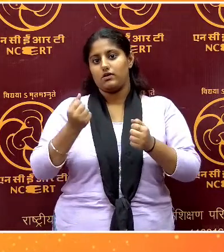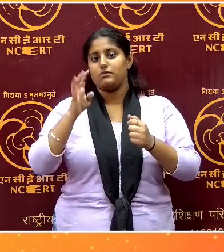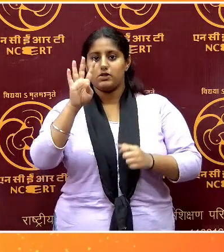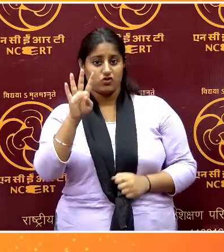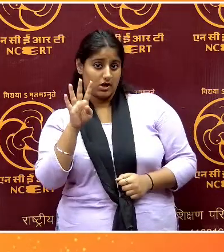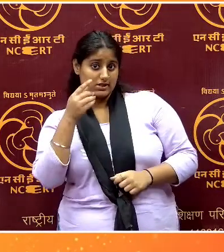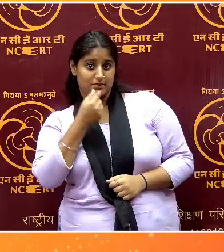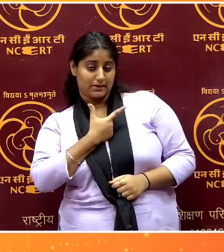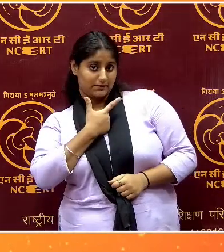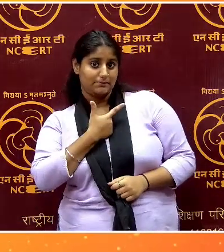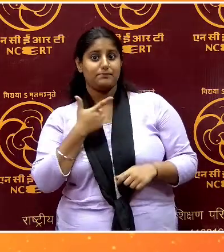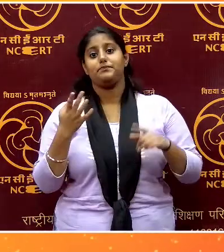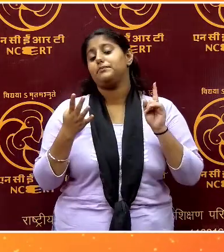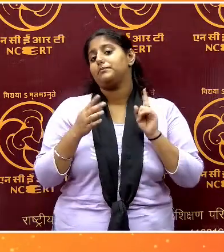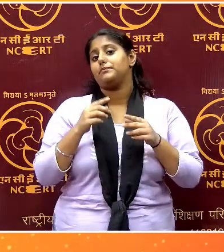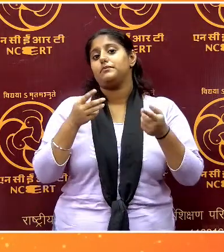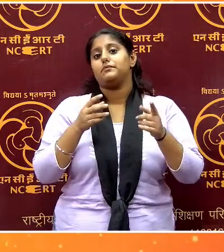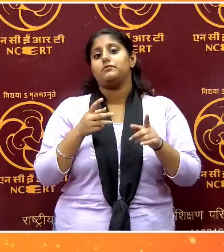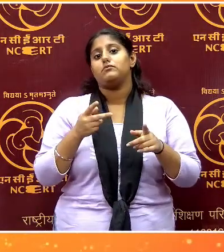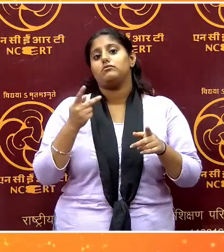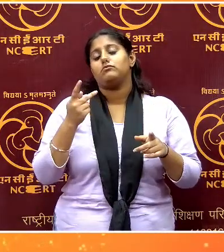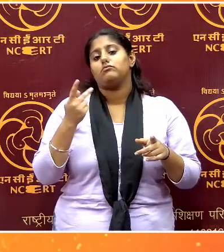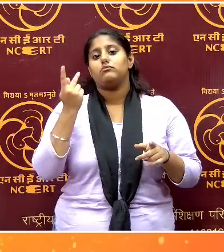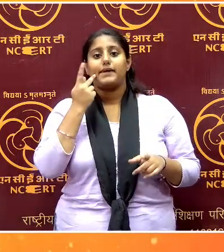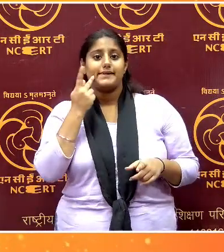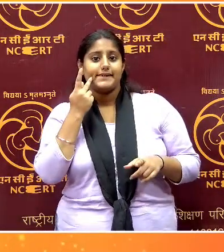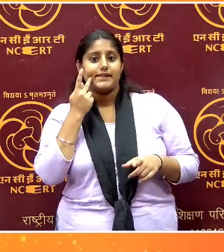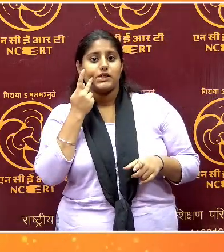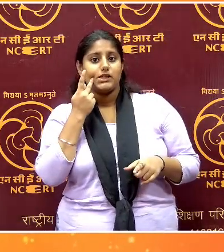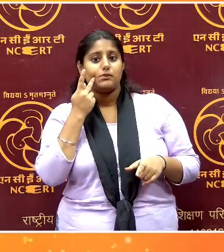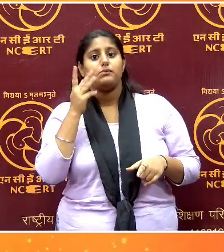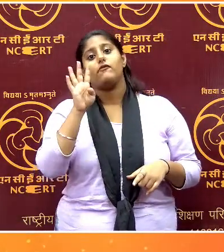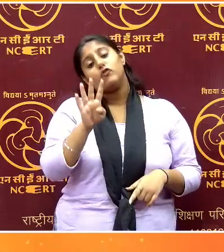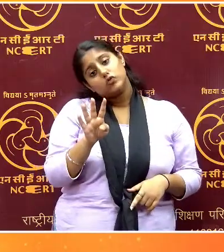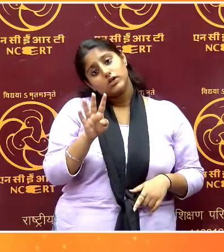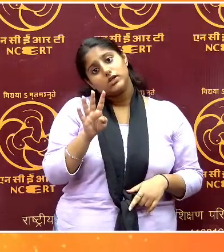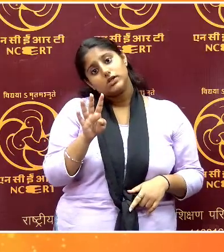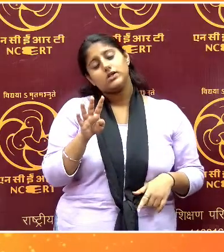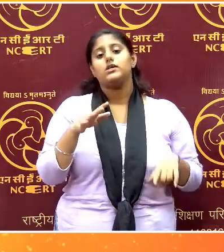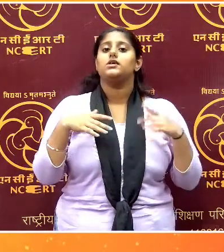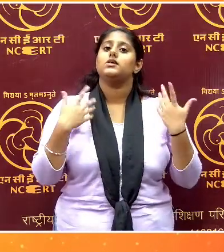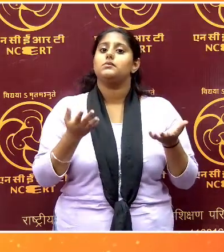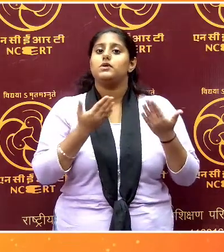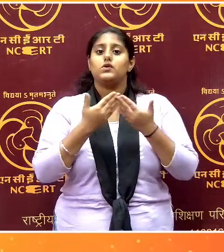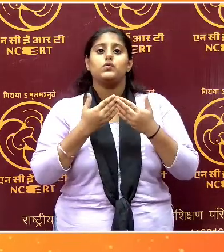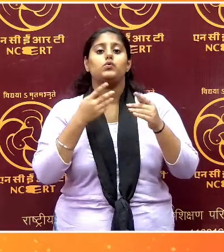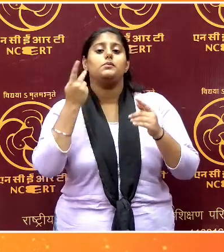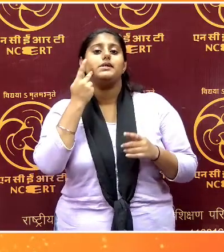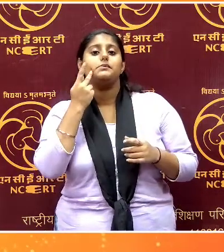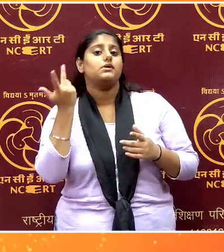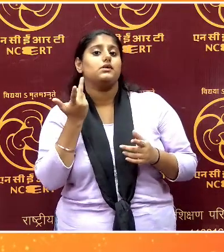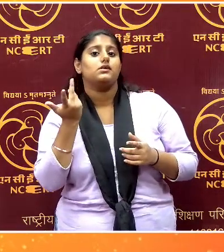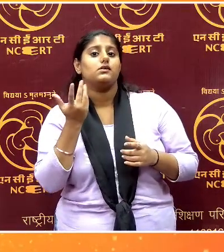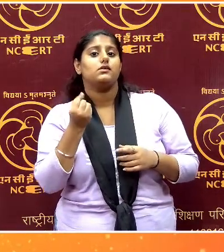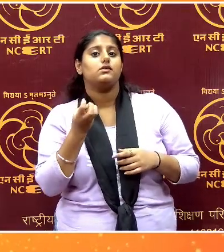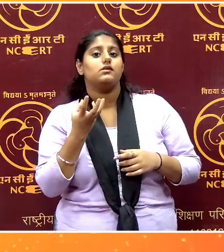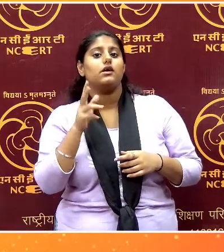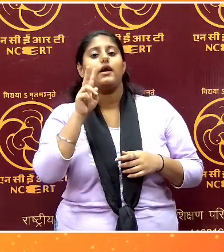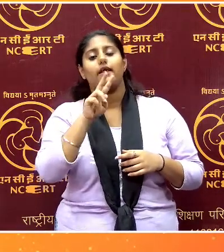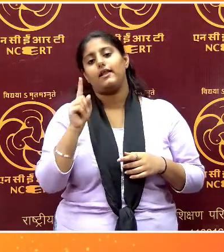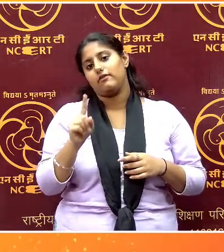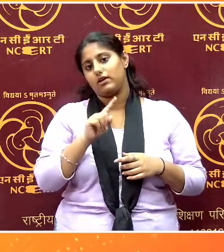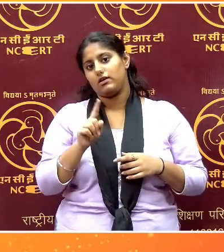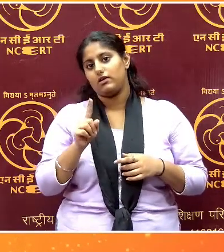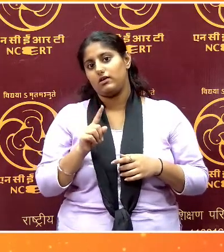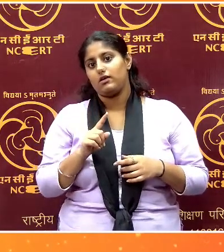smileys, public bus we have 5 smileys, and school bus how many we have? Yes. They are 11, right?